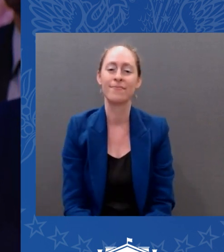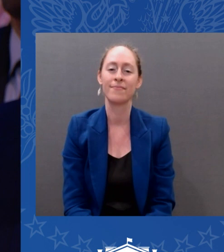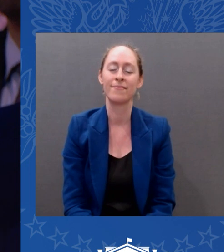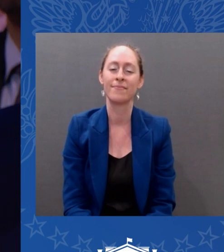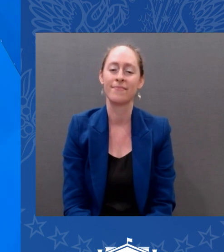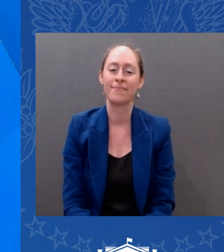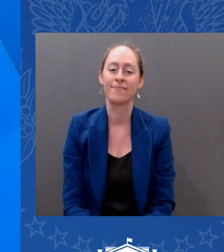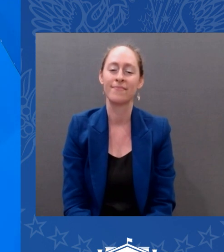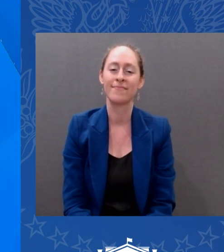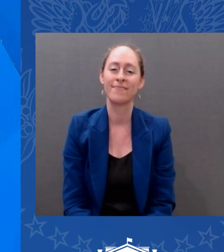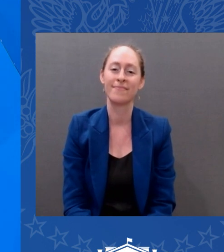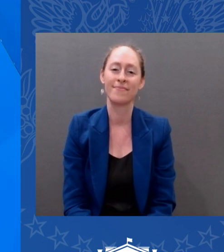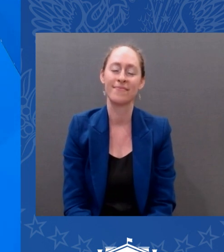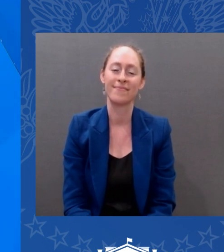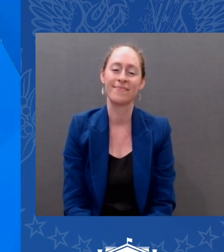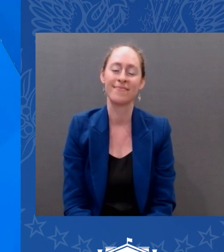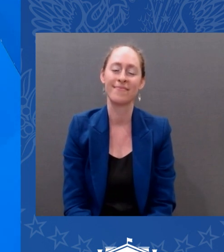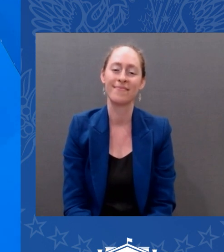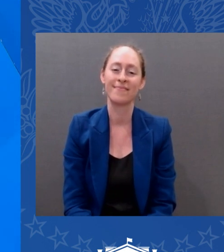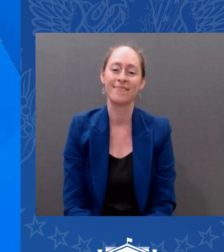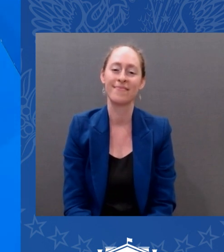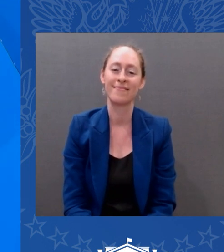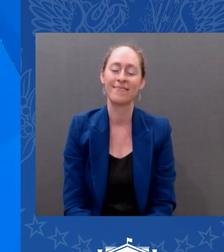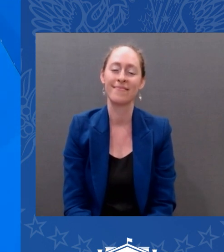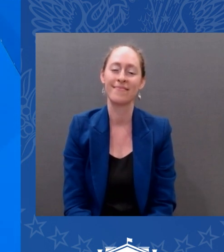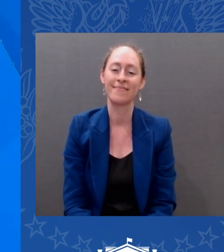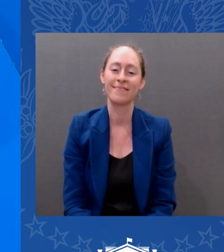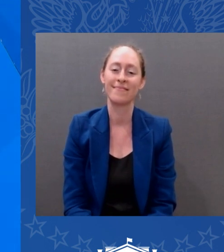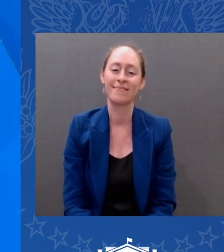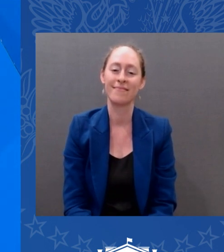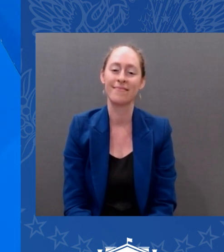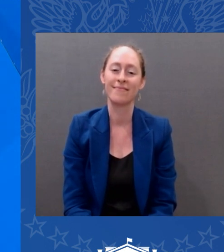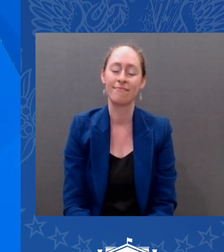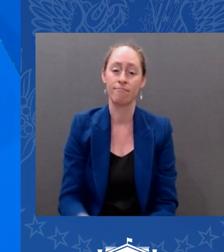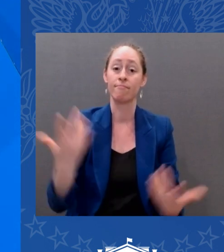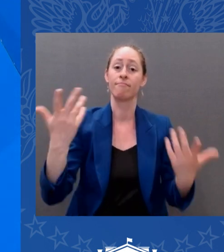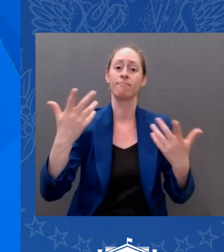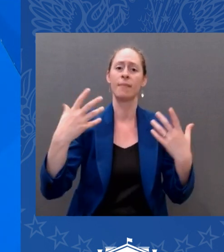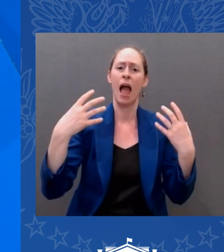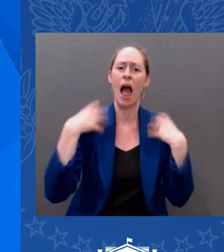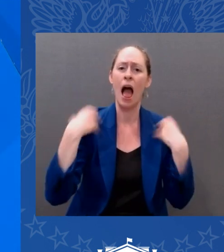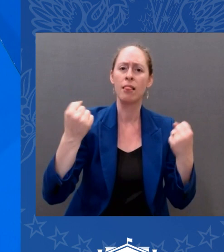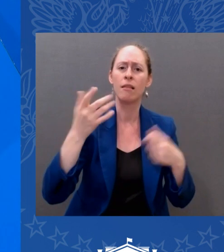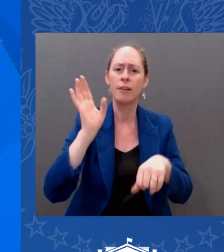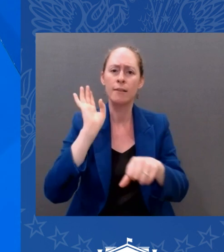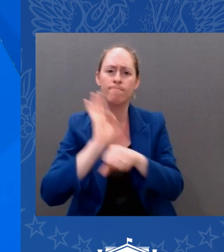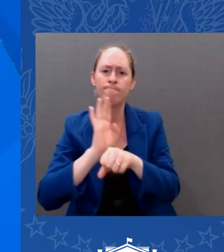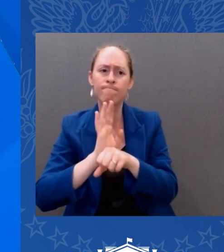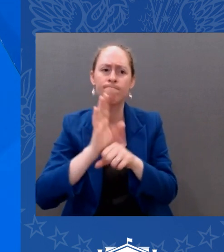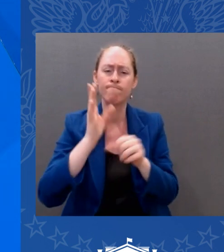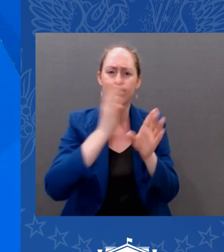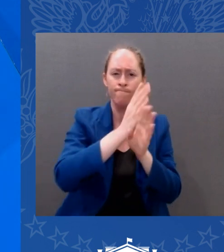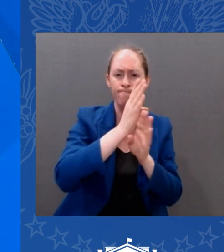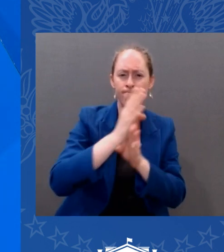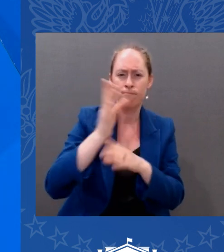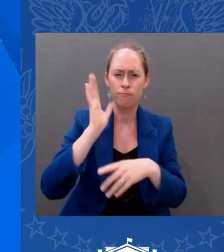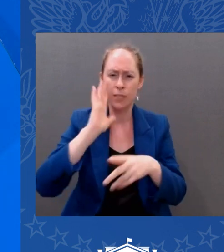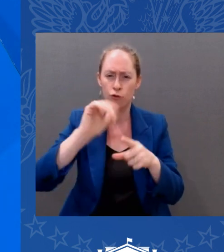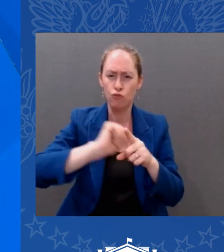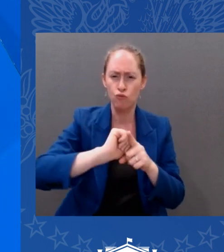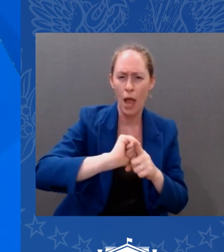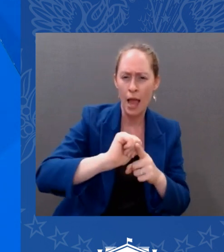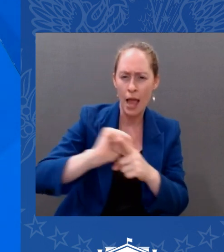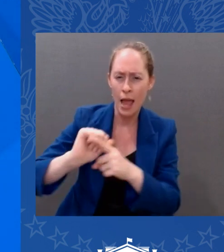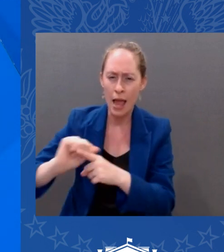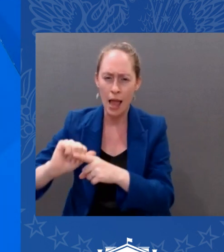and medical professionals being trained in the region over the next 5 years to help strengthen our health systems throughout the hemisphere. In the next few